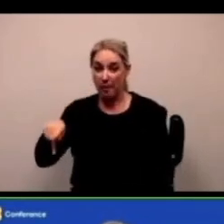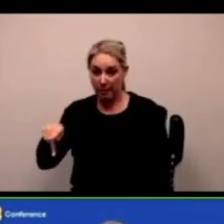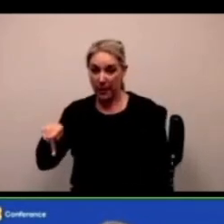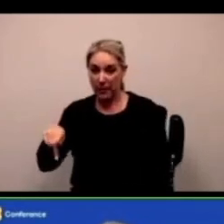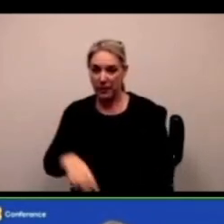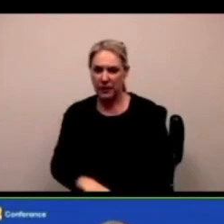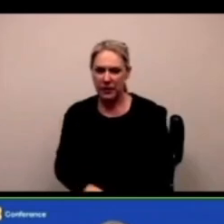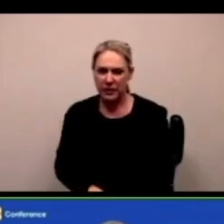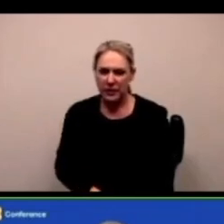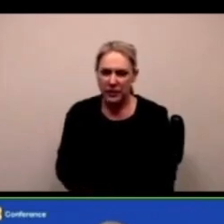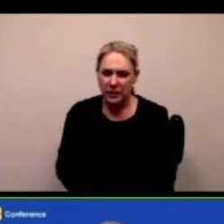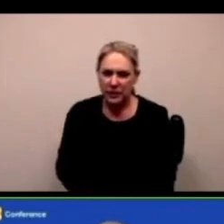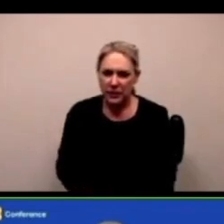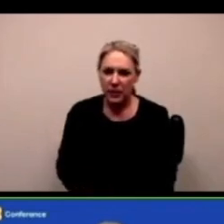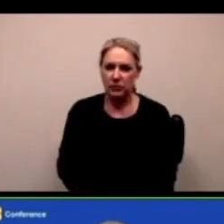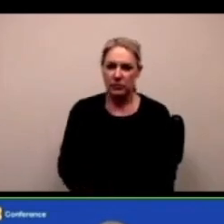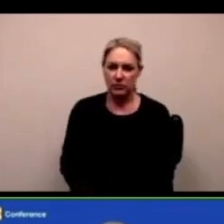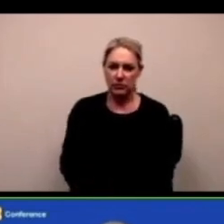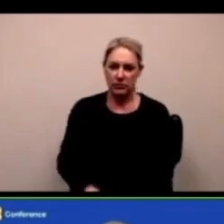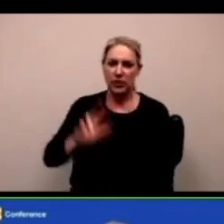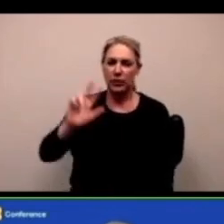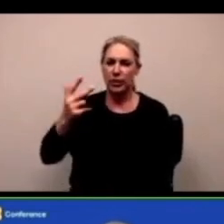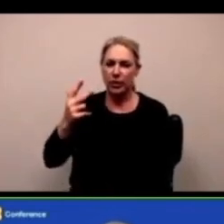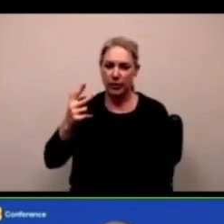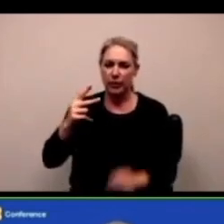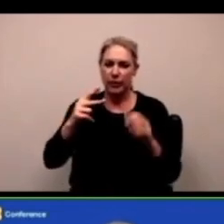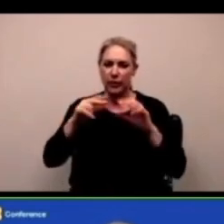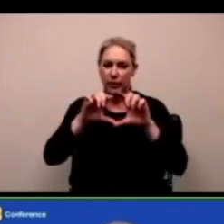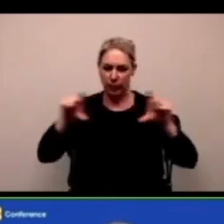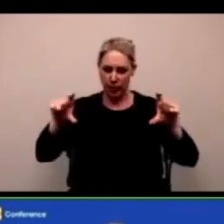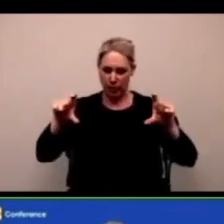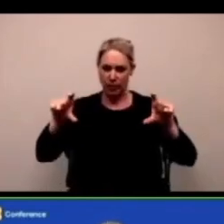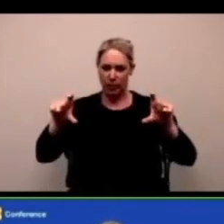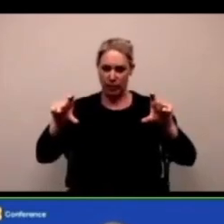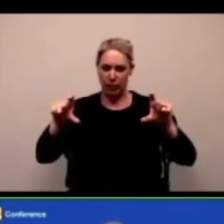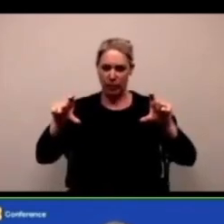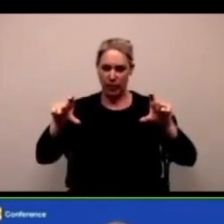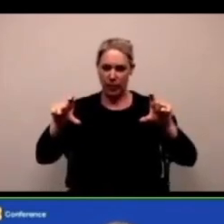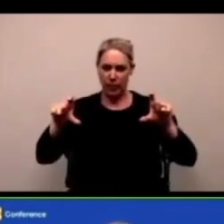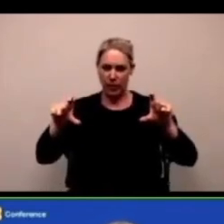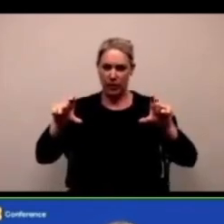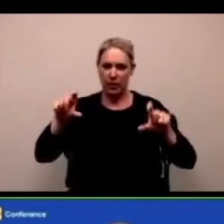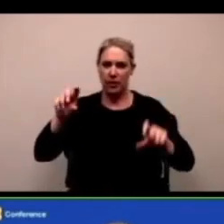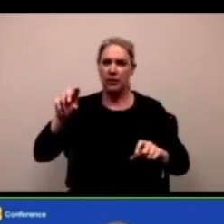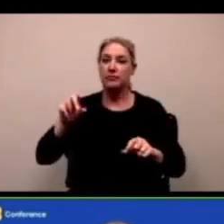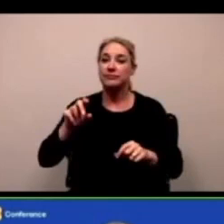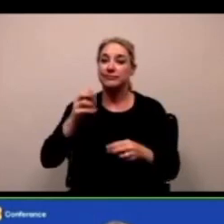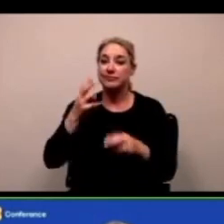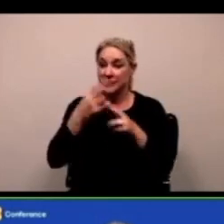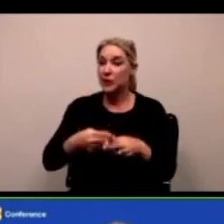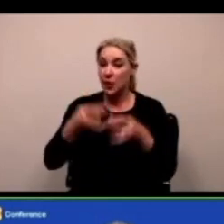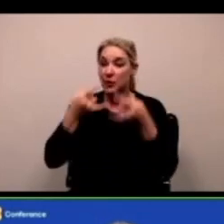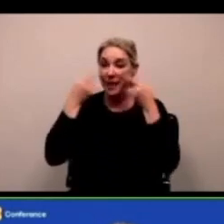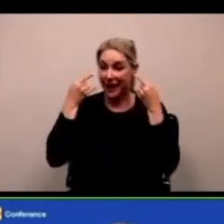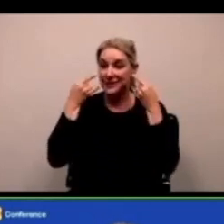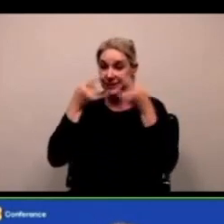So the third one down. This one, yeah, the third one down, just called Masks.